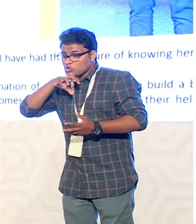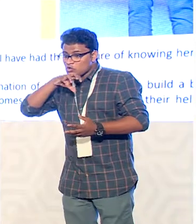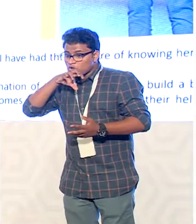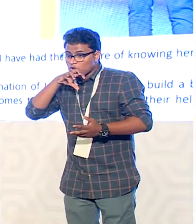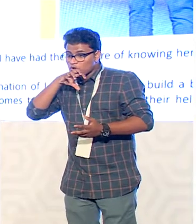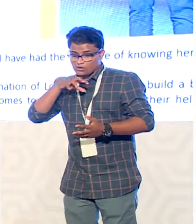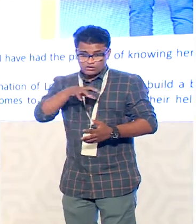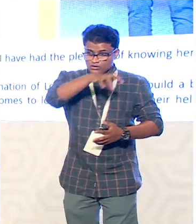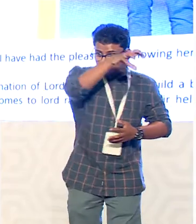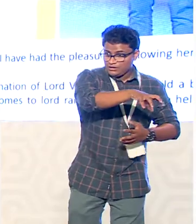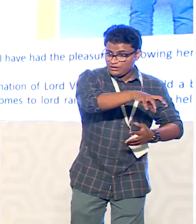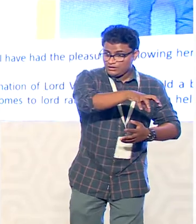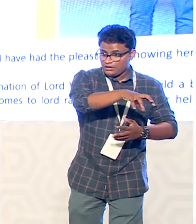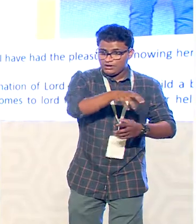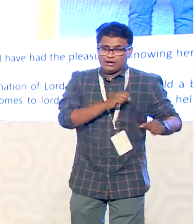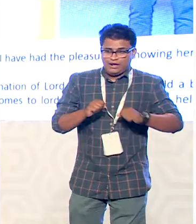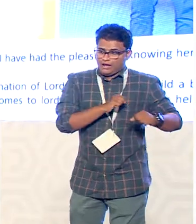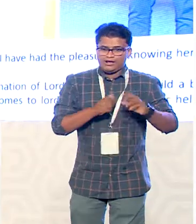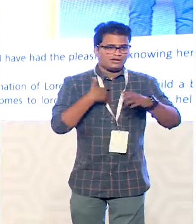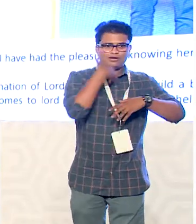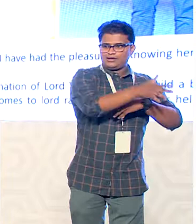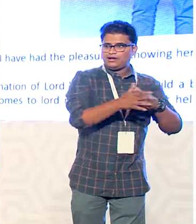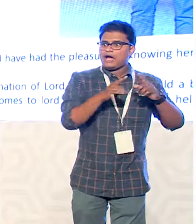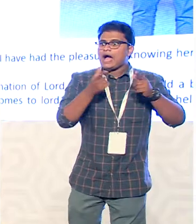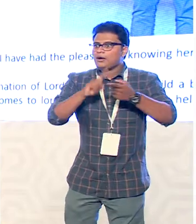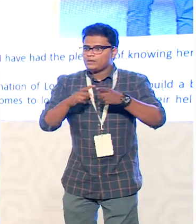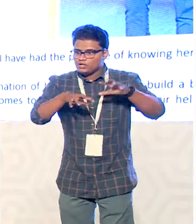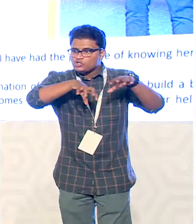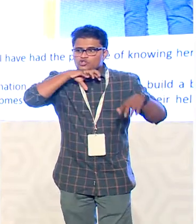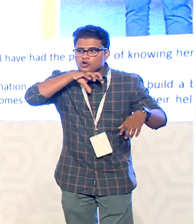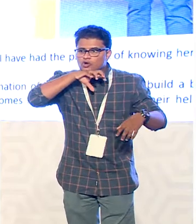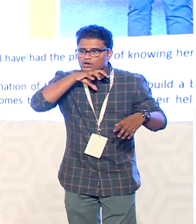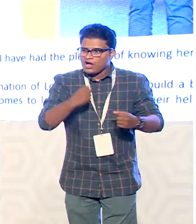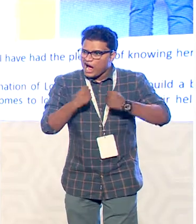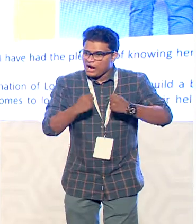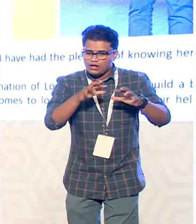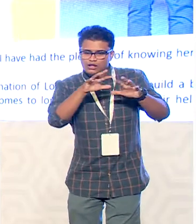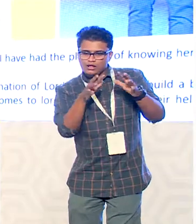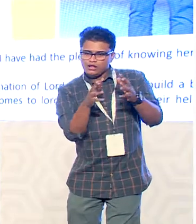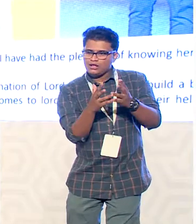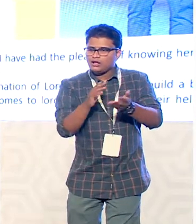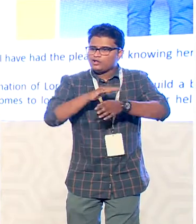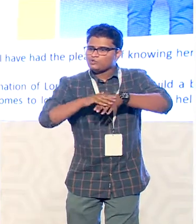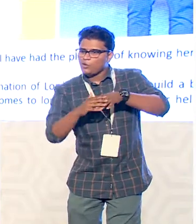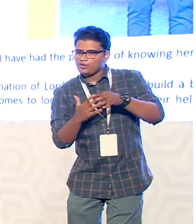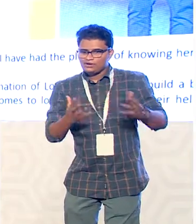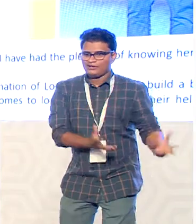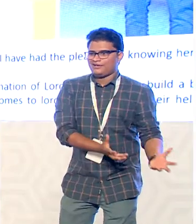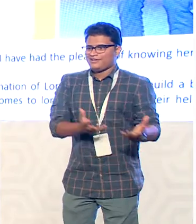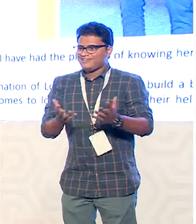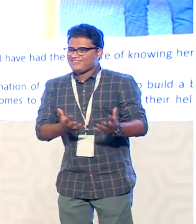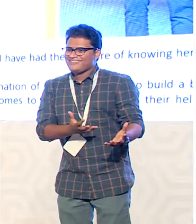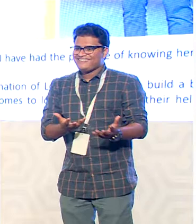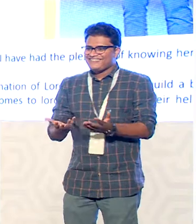are smoothening the path of the army that will cross to go to Lanka. And this so